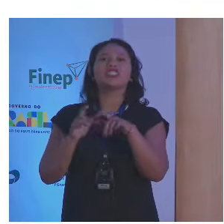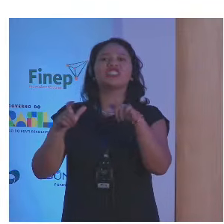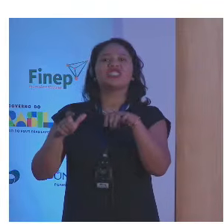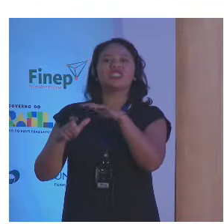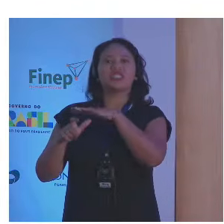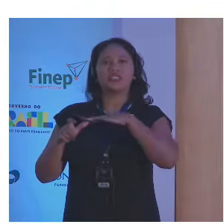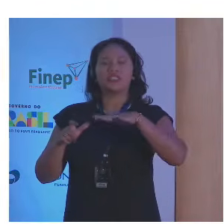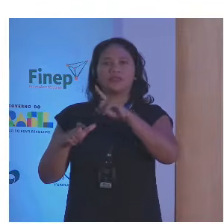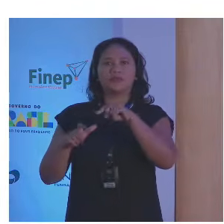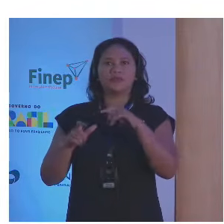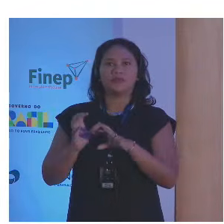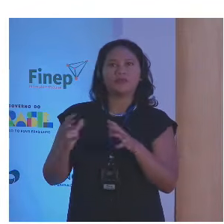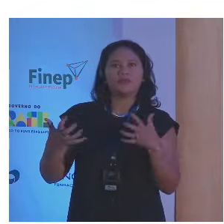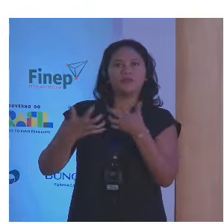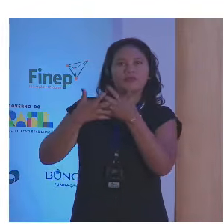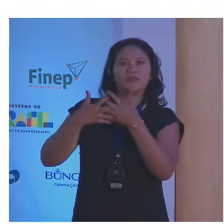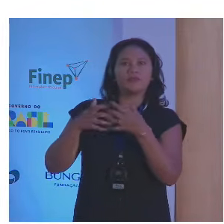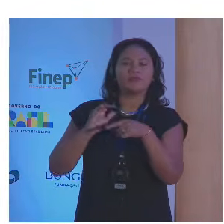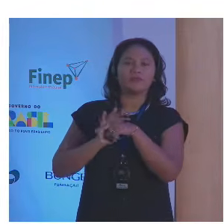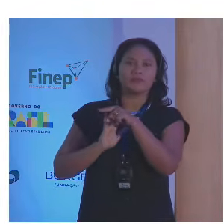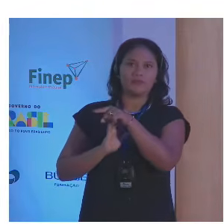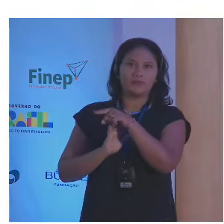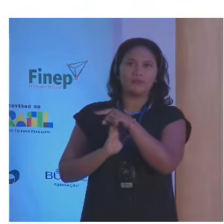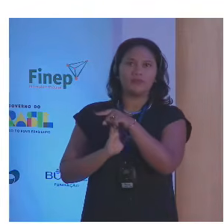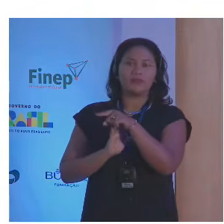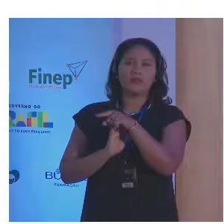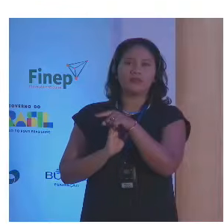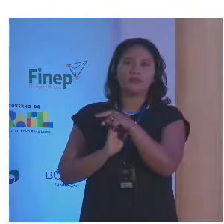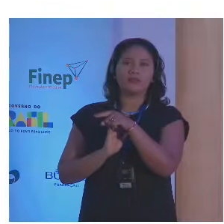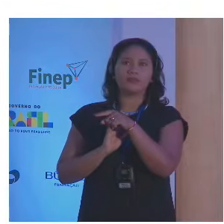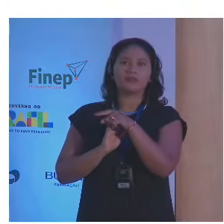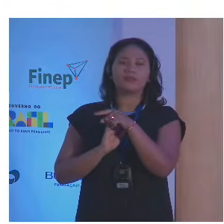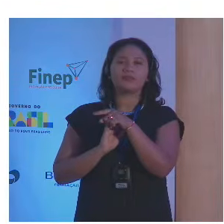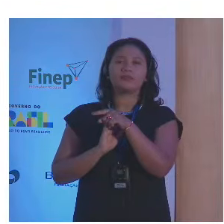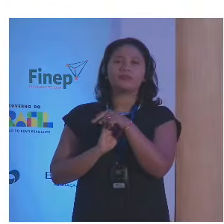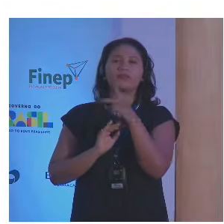statement of the Paris Accord